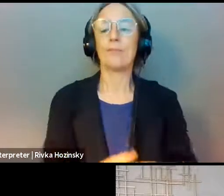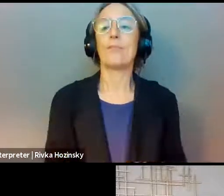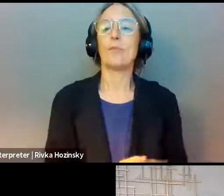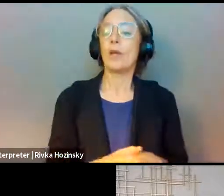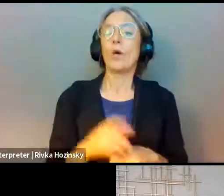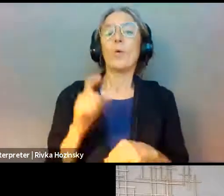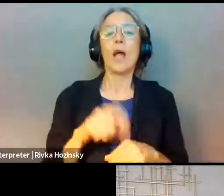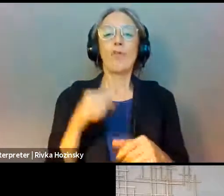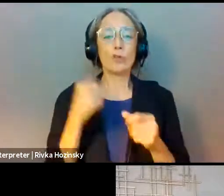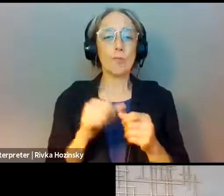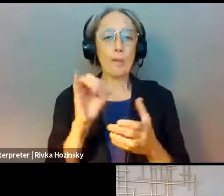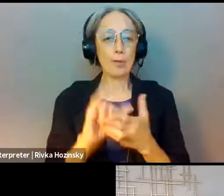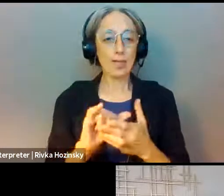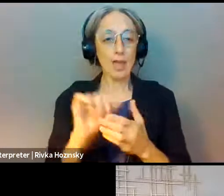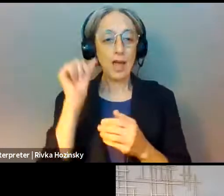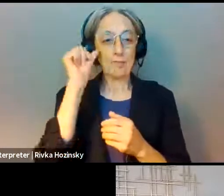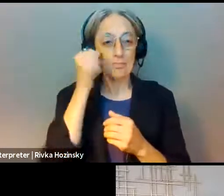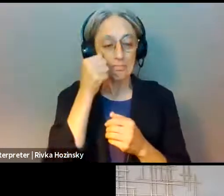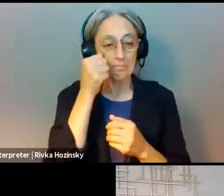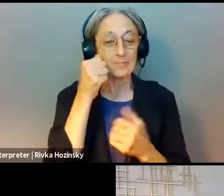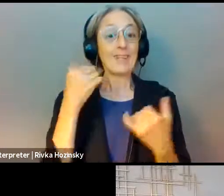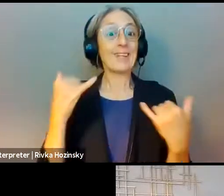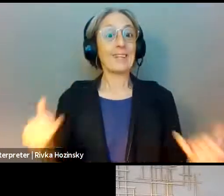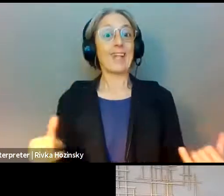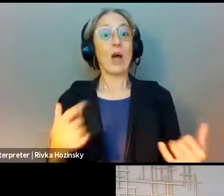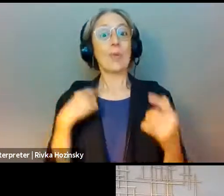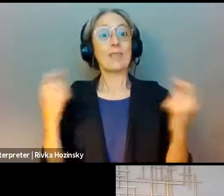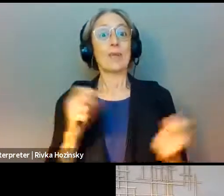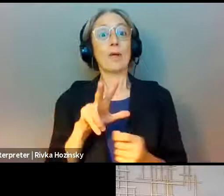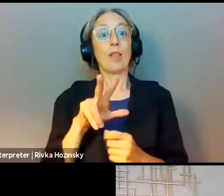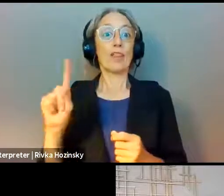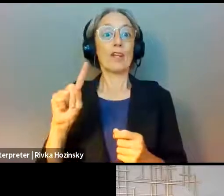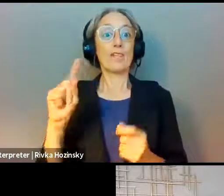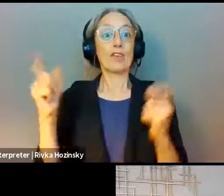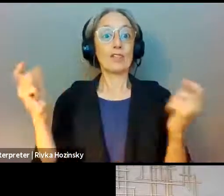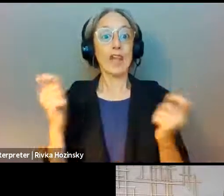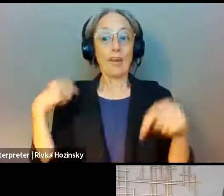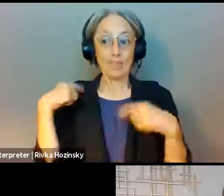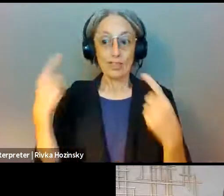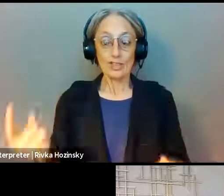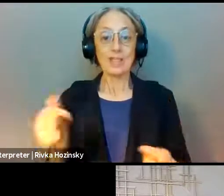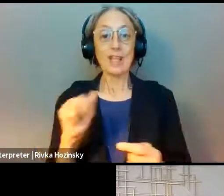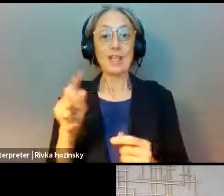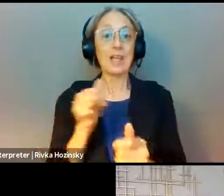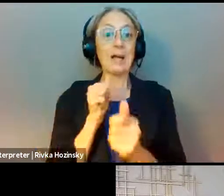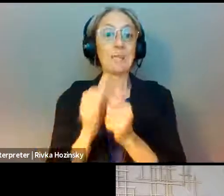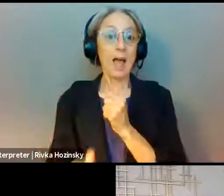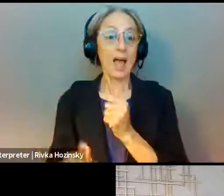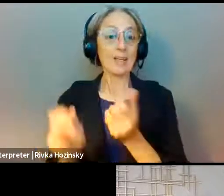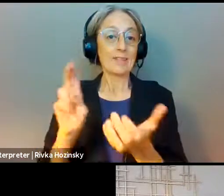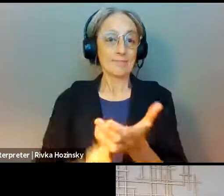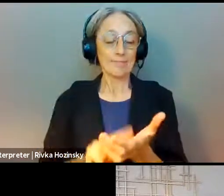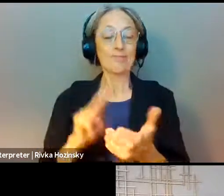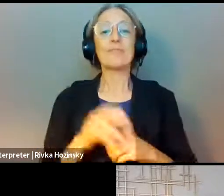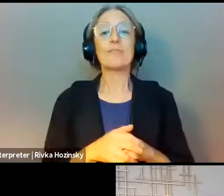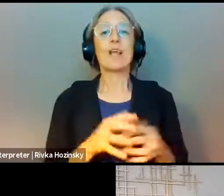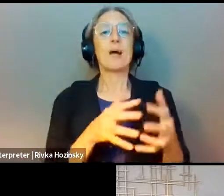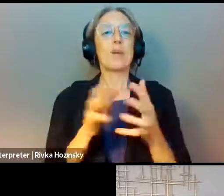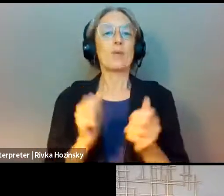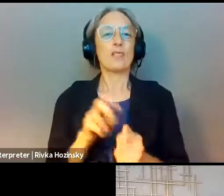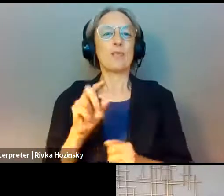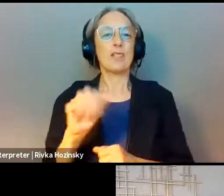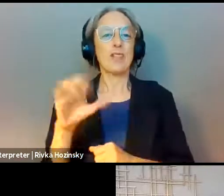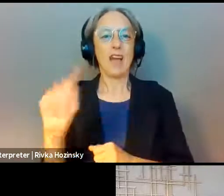the 31st anniversary of the Americans with Disabilities Act, the ADA. When the ADA became law